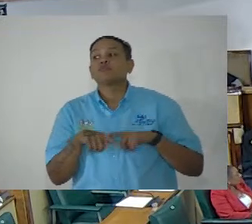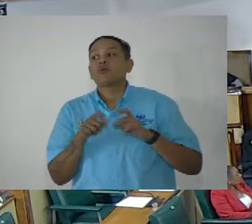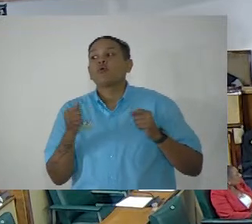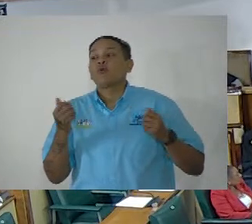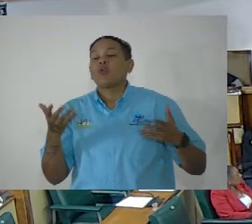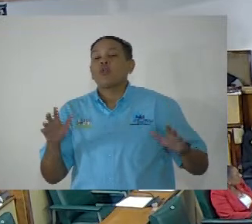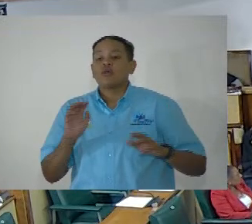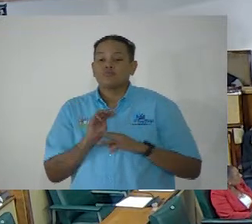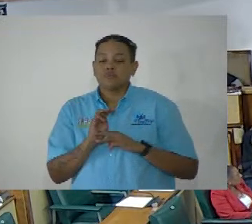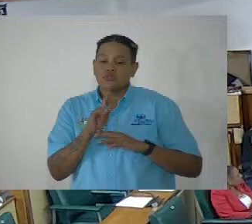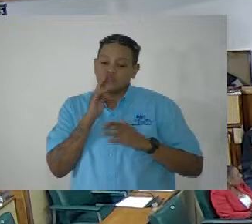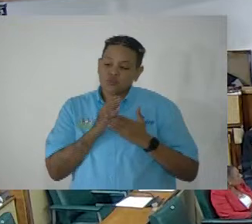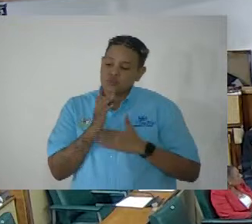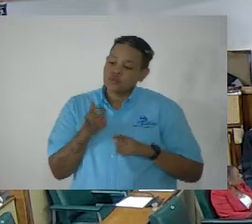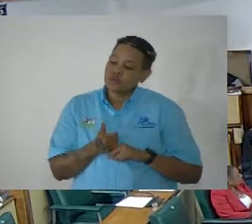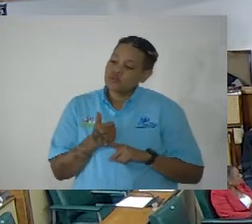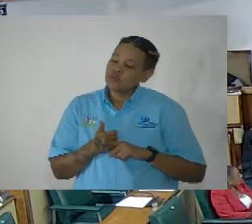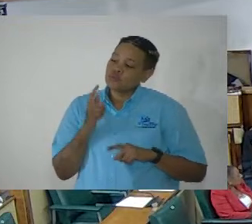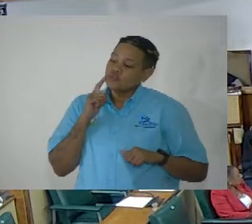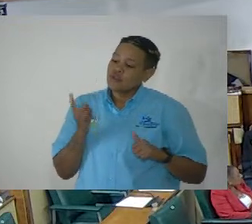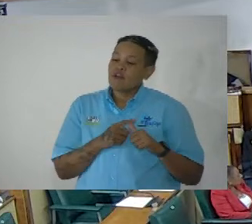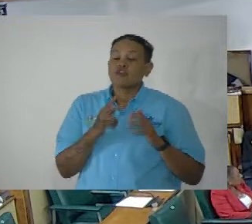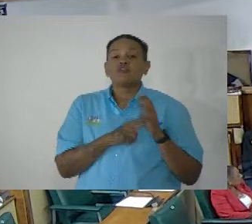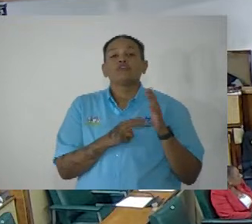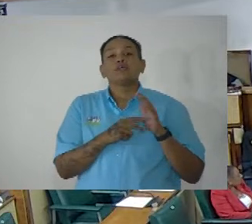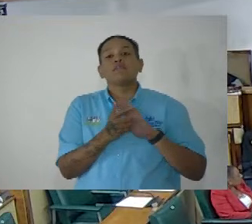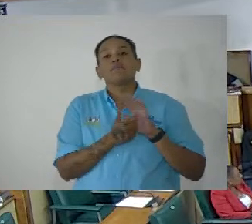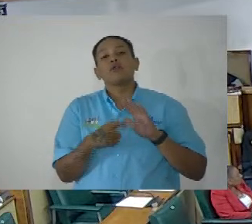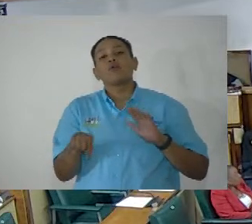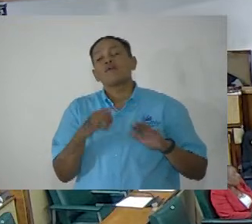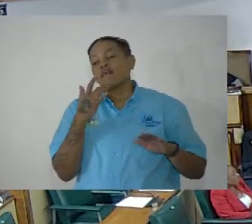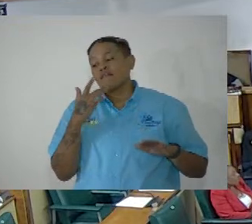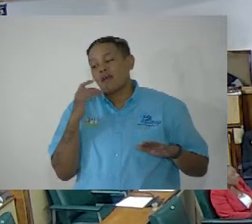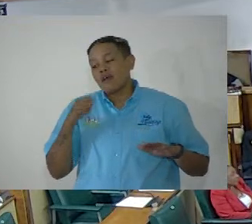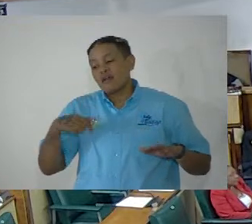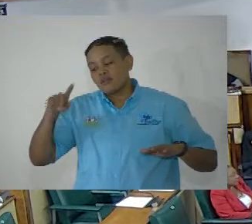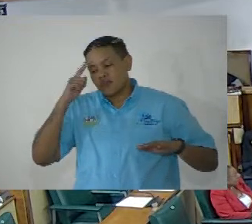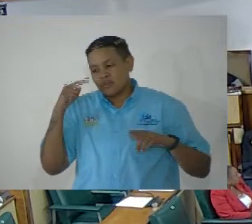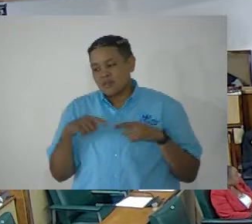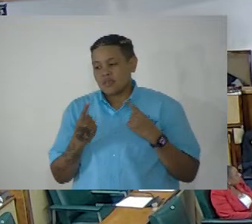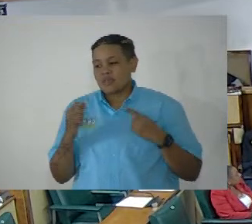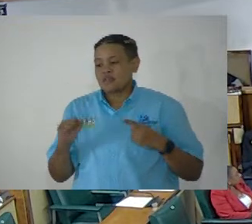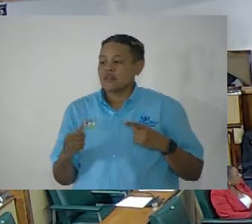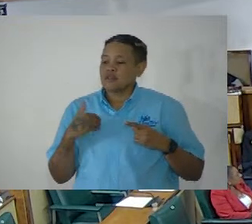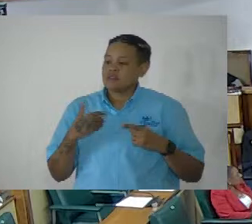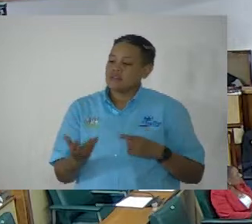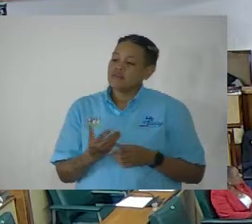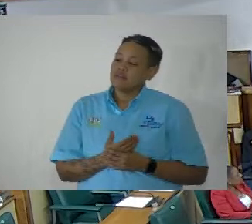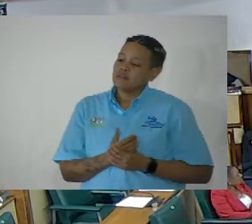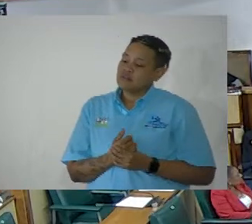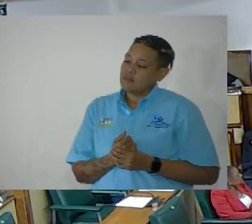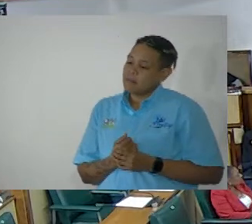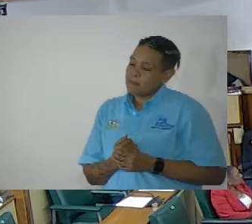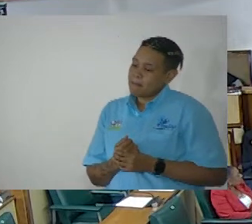allow the Minister to take the first reading of the bill. Those in favour? Those against? The ayes have